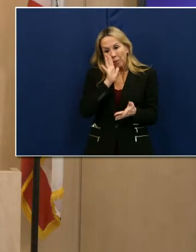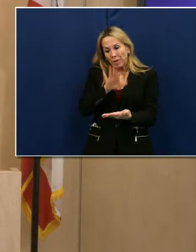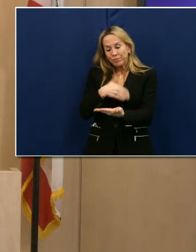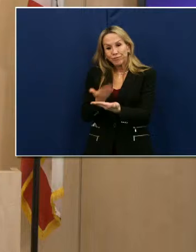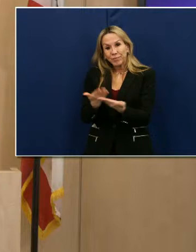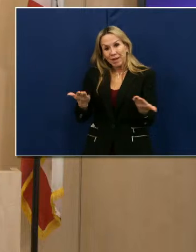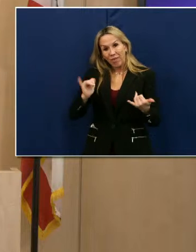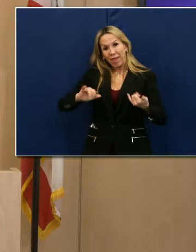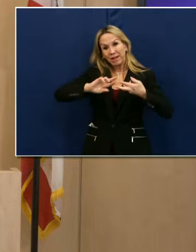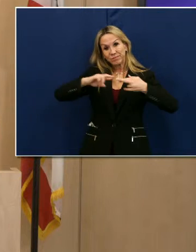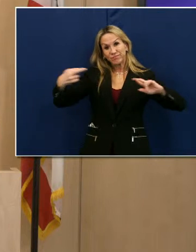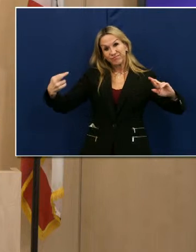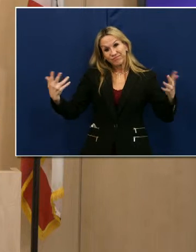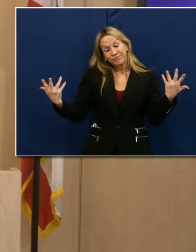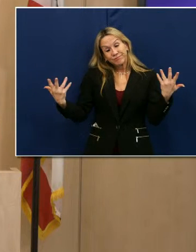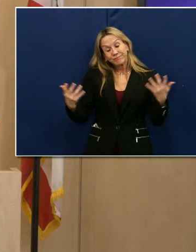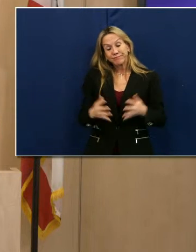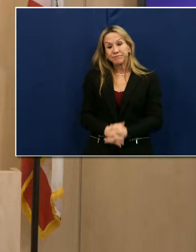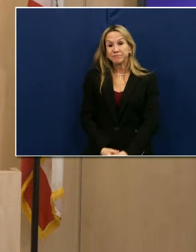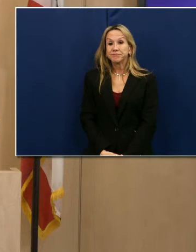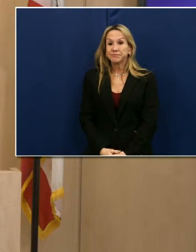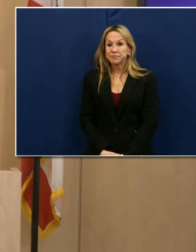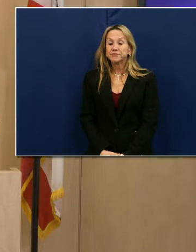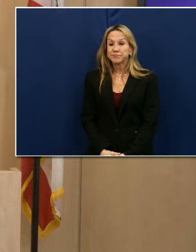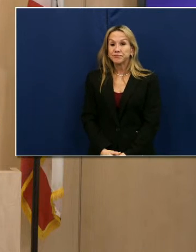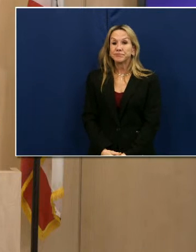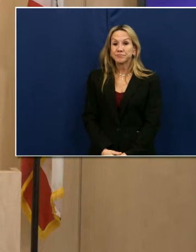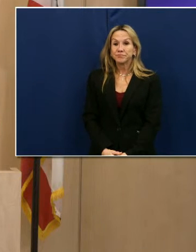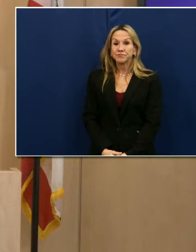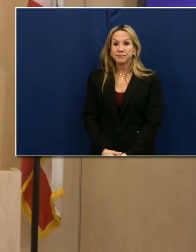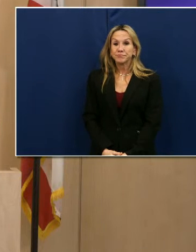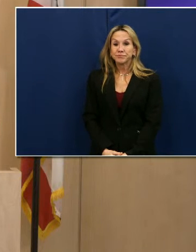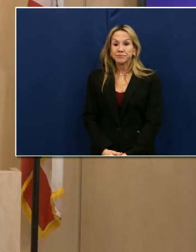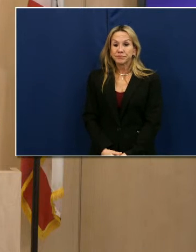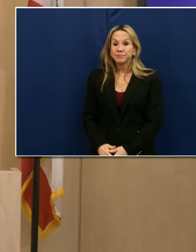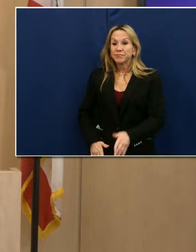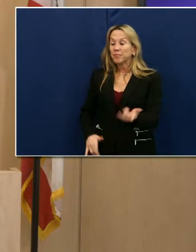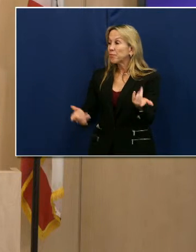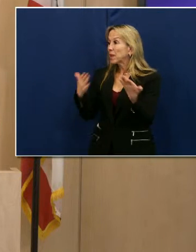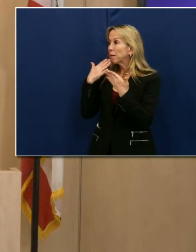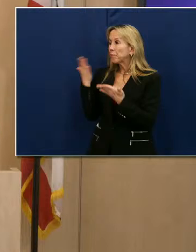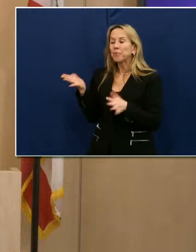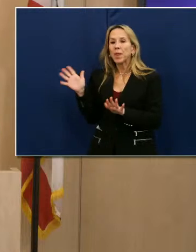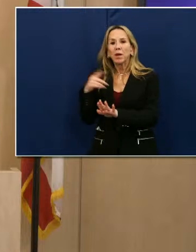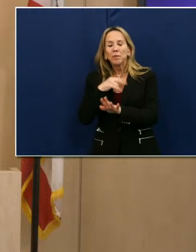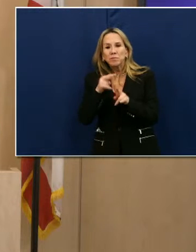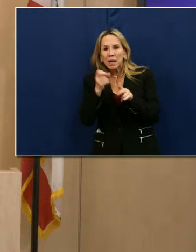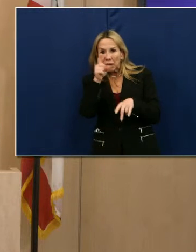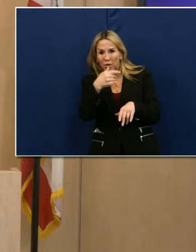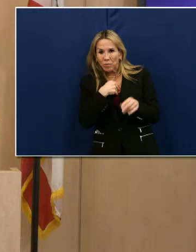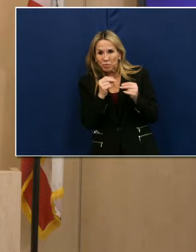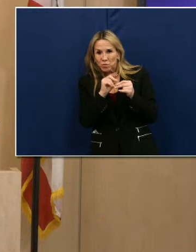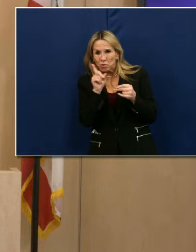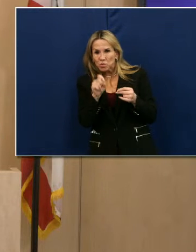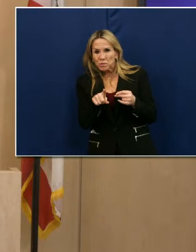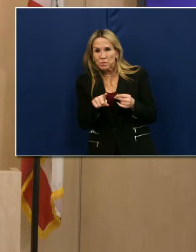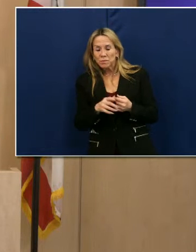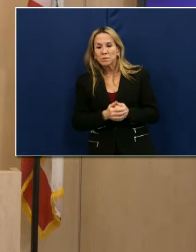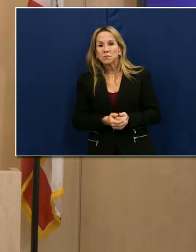happens. And Thank you. If I could just, sorry, go ahead. no, I was going to ask, was there another question?